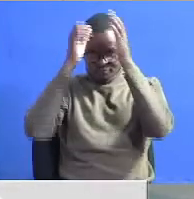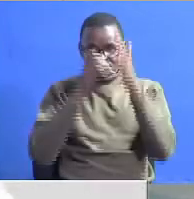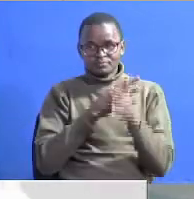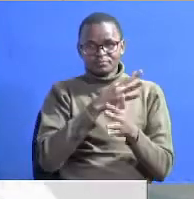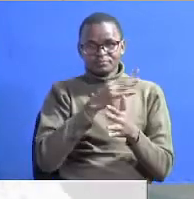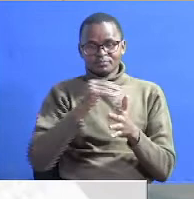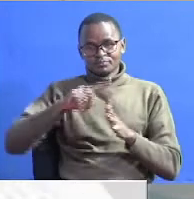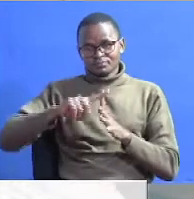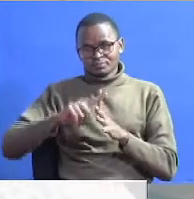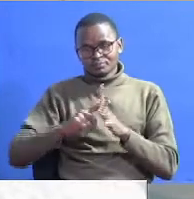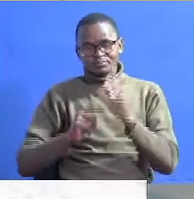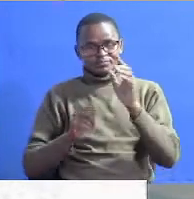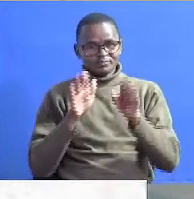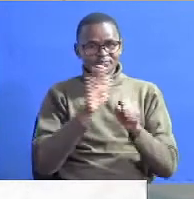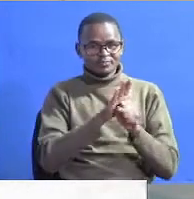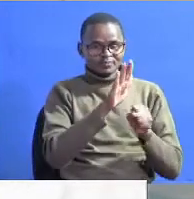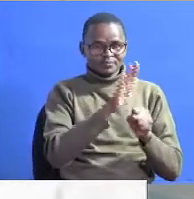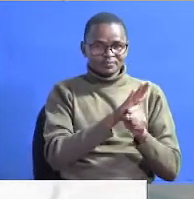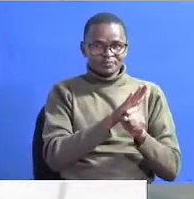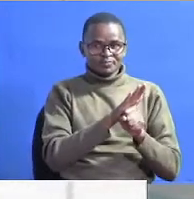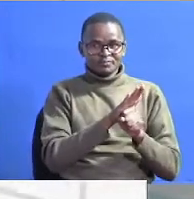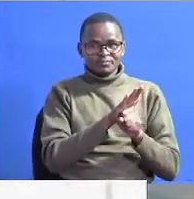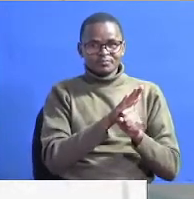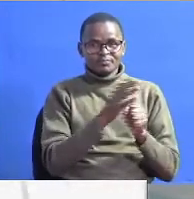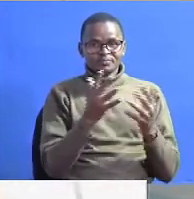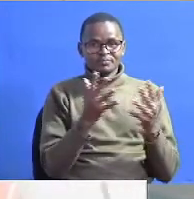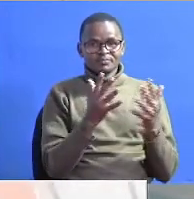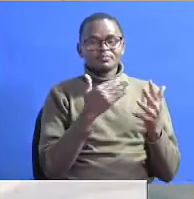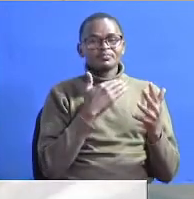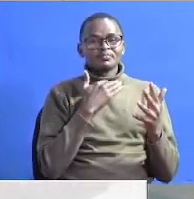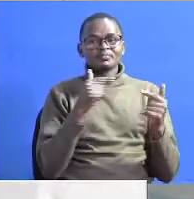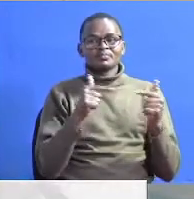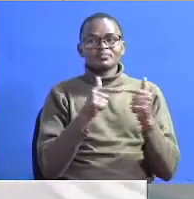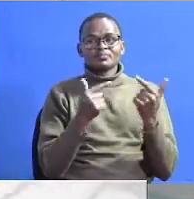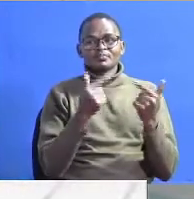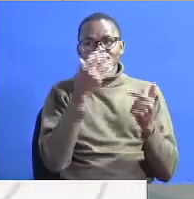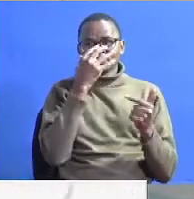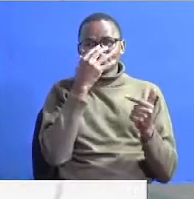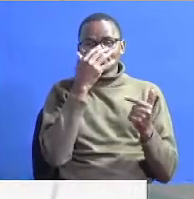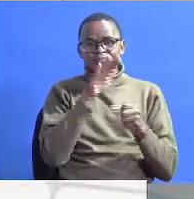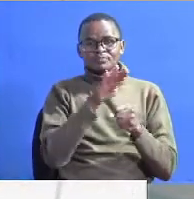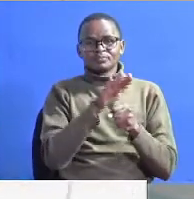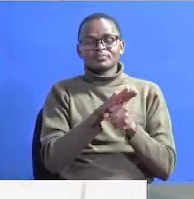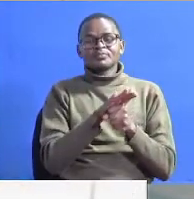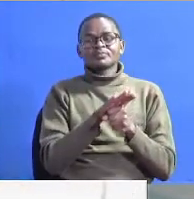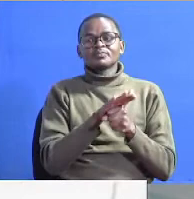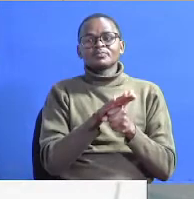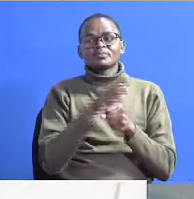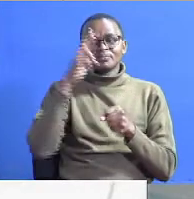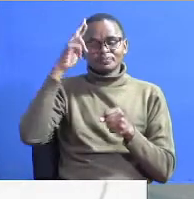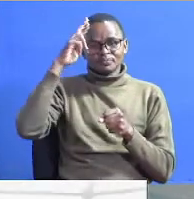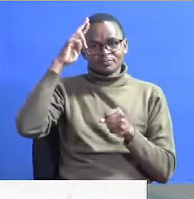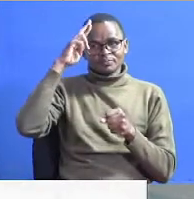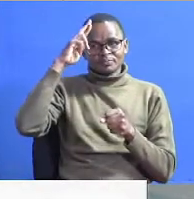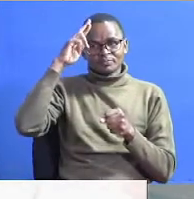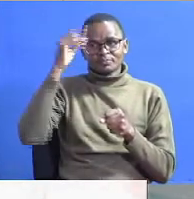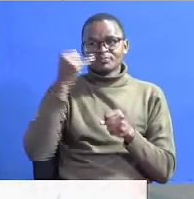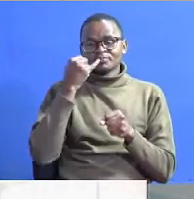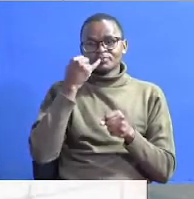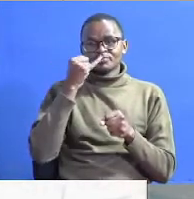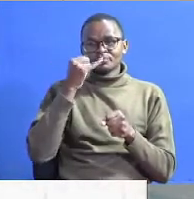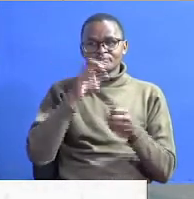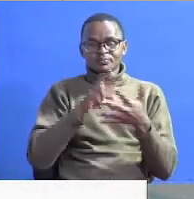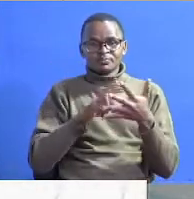he studied a lot. This is where I want to differ with William Ruto totally. The reason is this. He